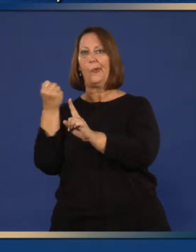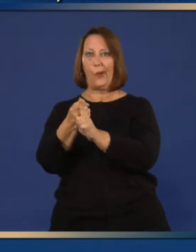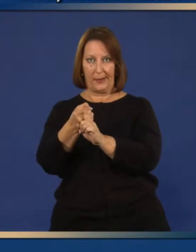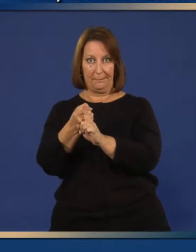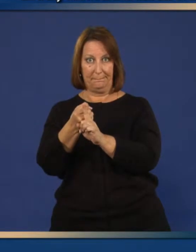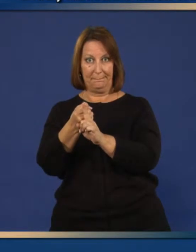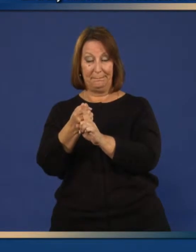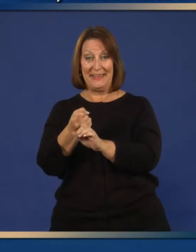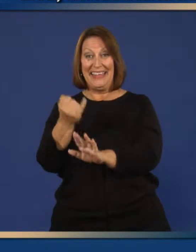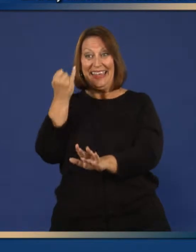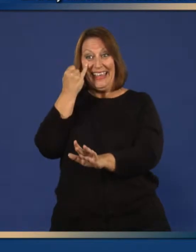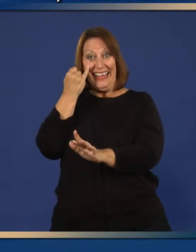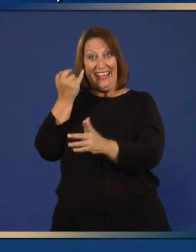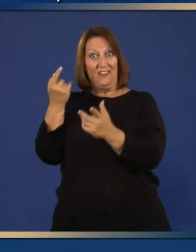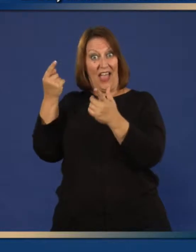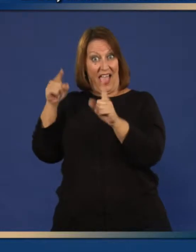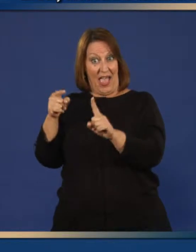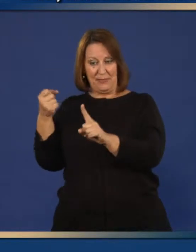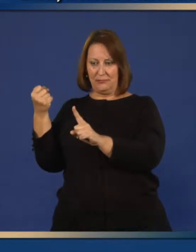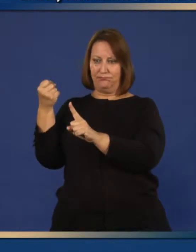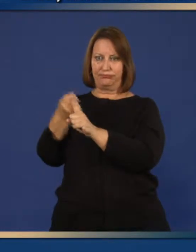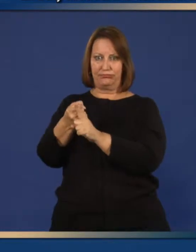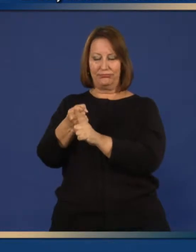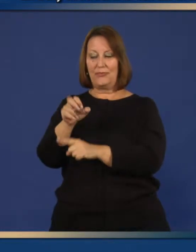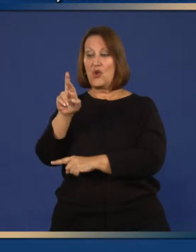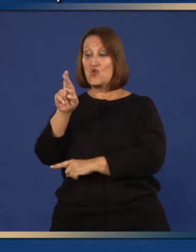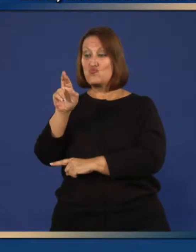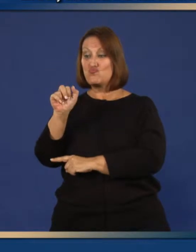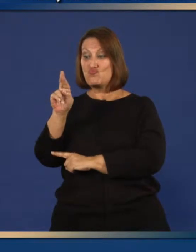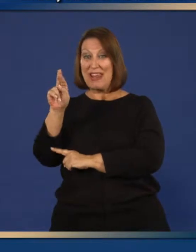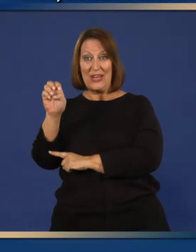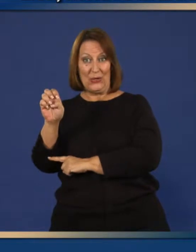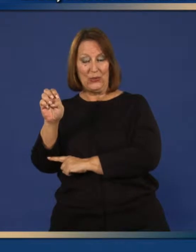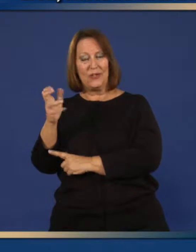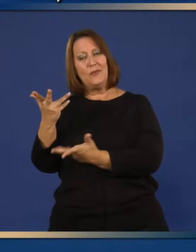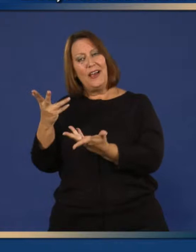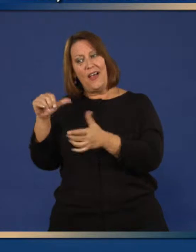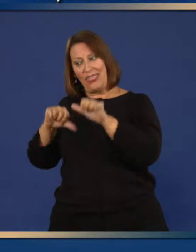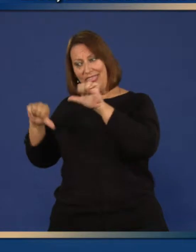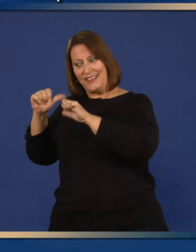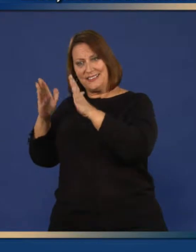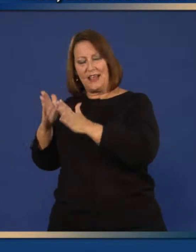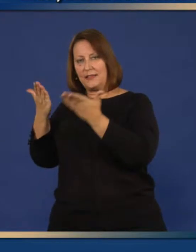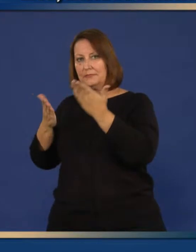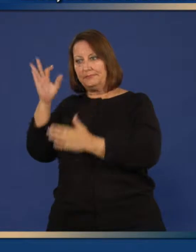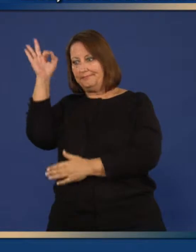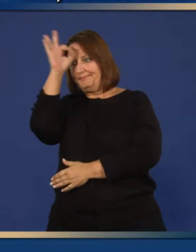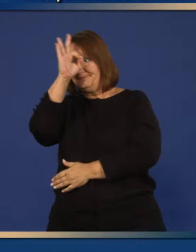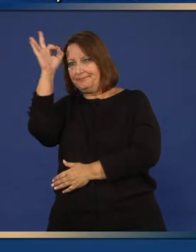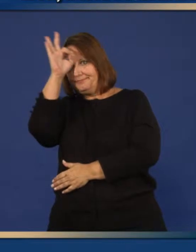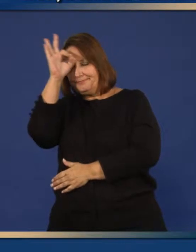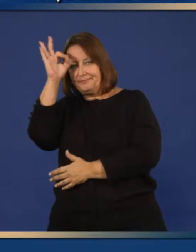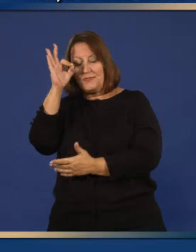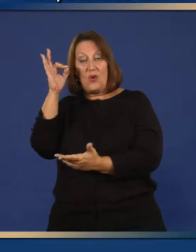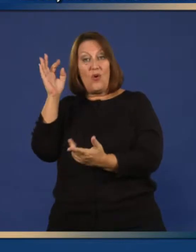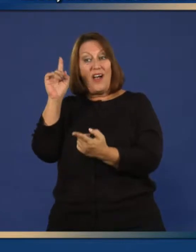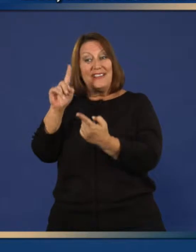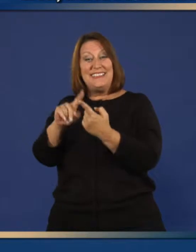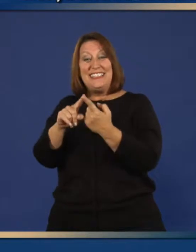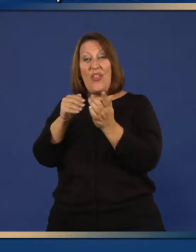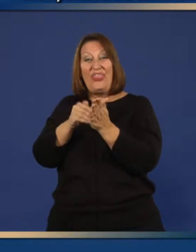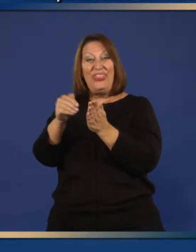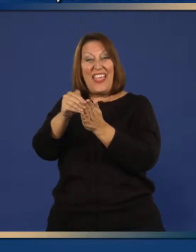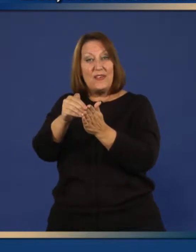If rare reactions occur with any product, they may not be identified until thousands